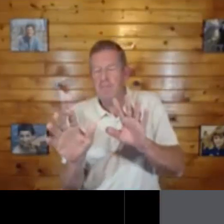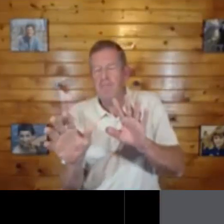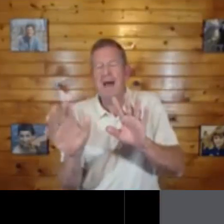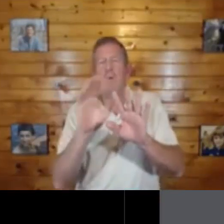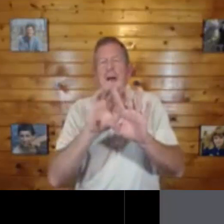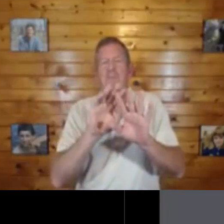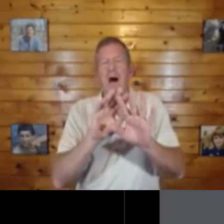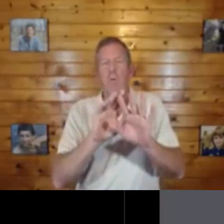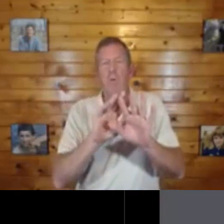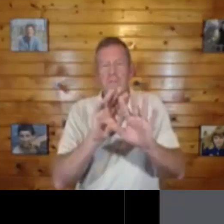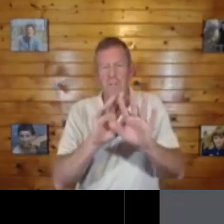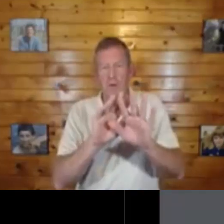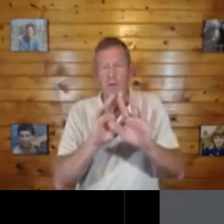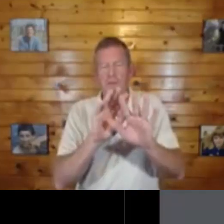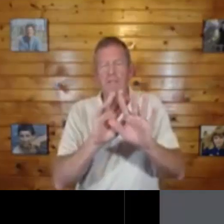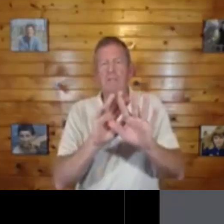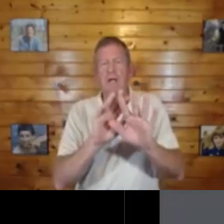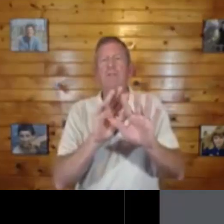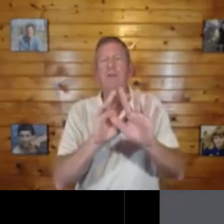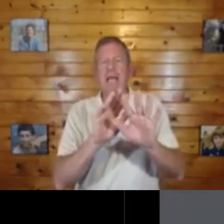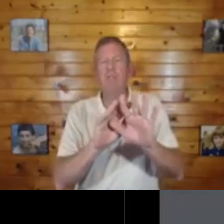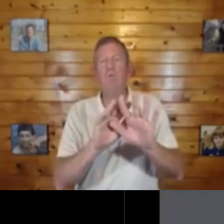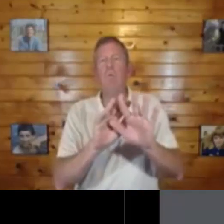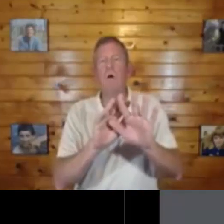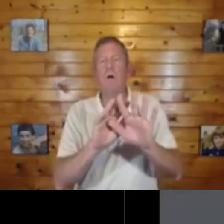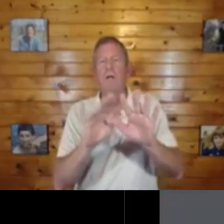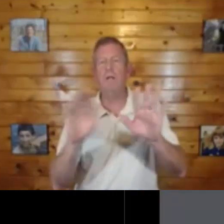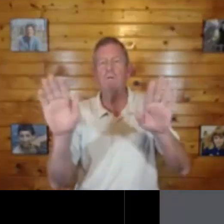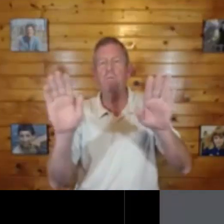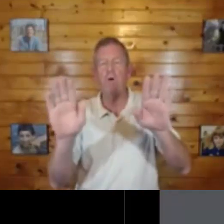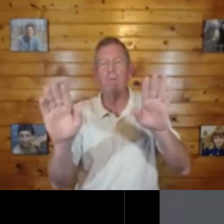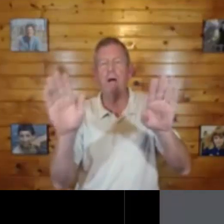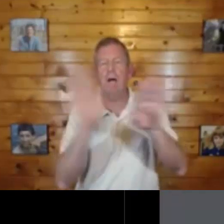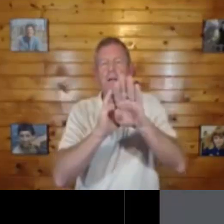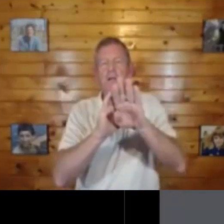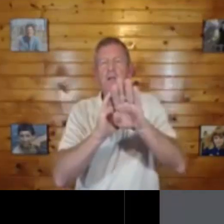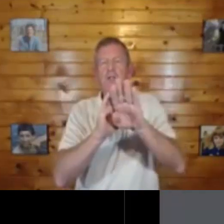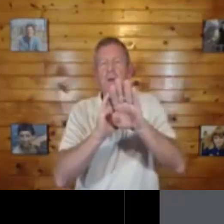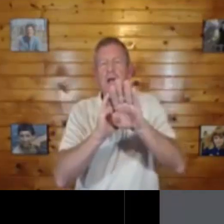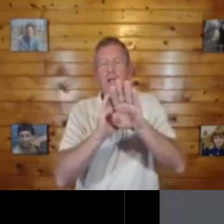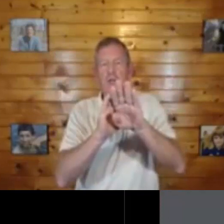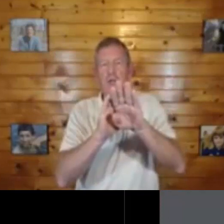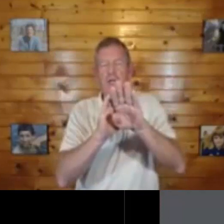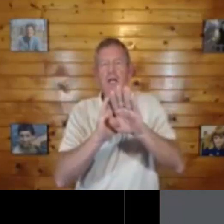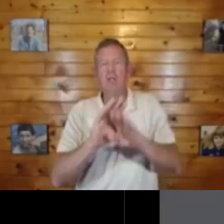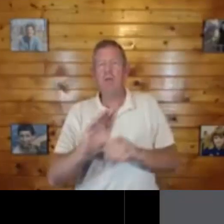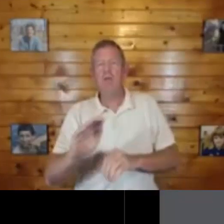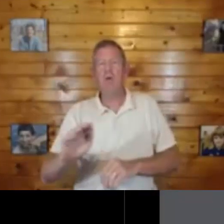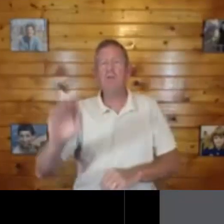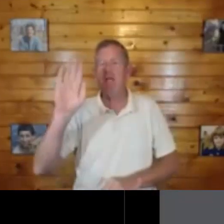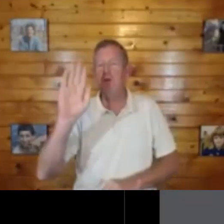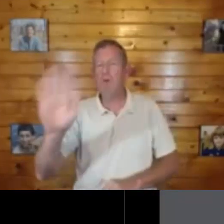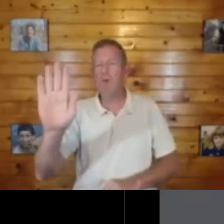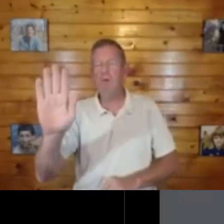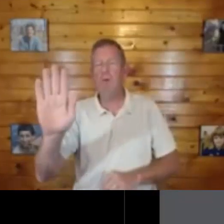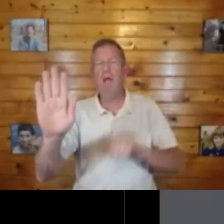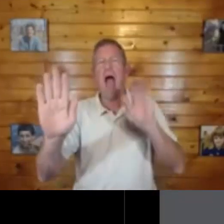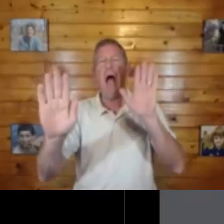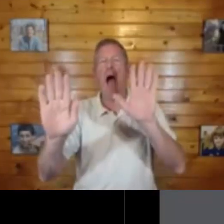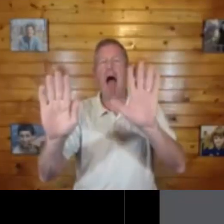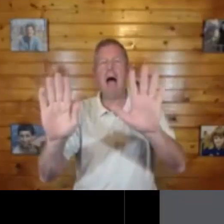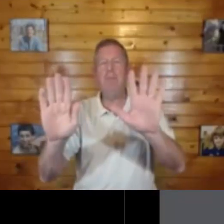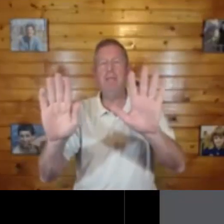If they are followed by a vowel sound that starts the next word, you form a contraction. So you don't say